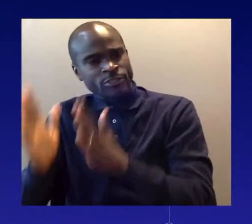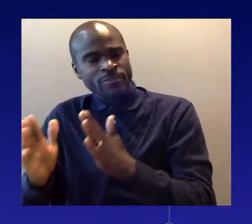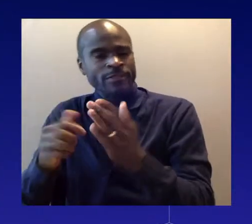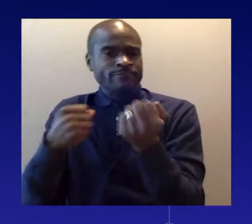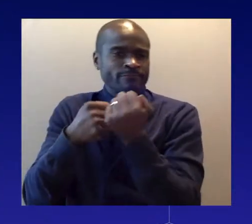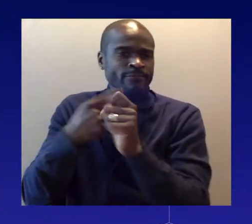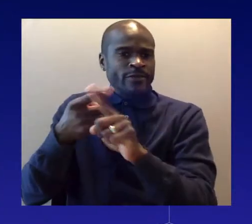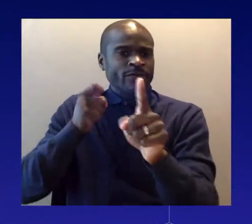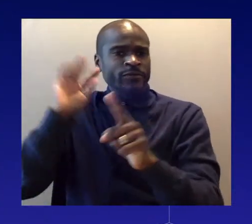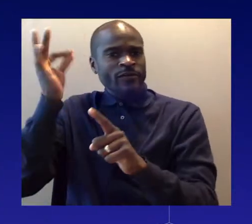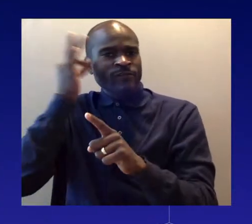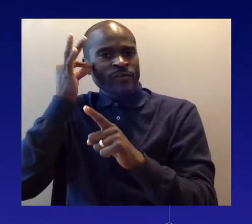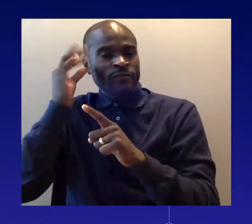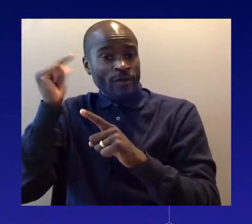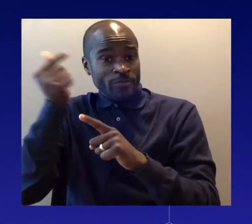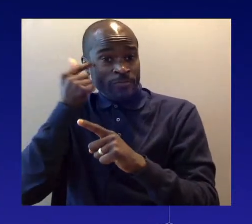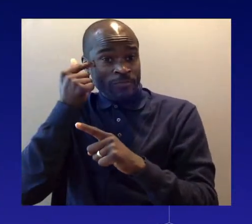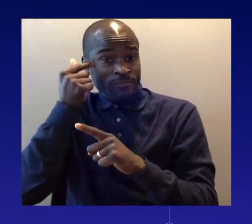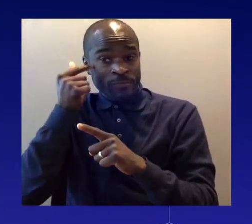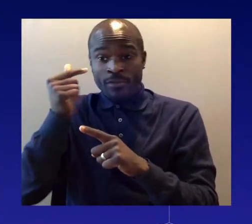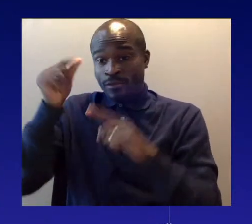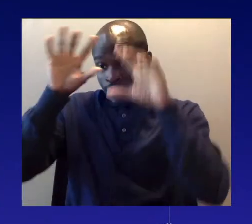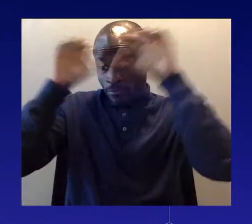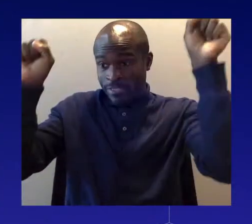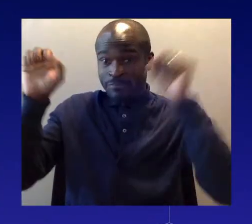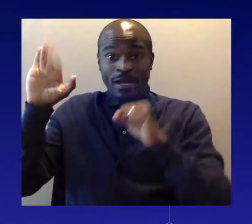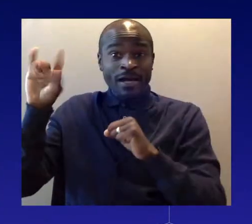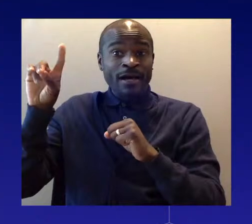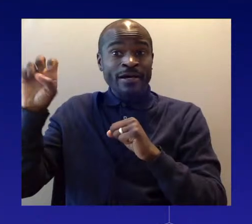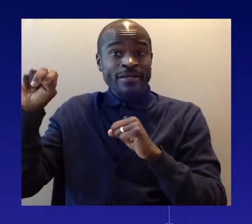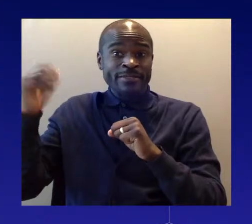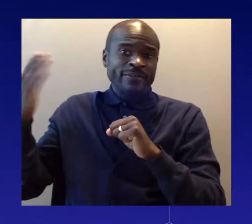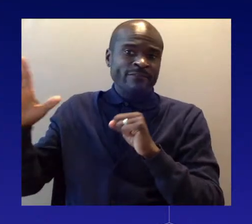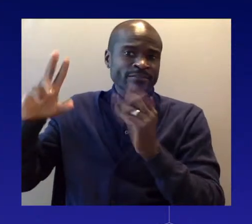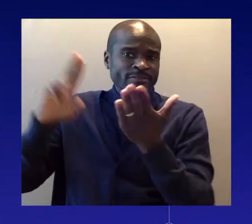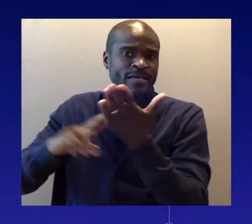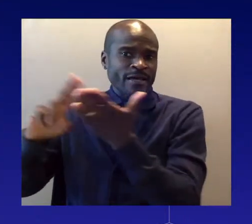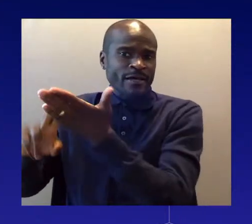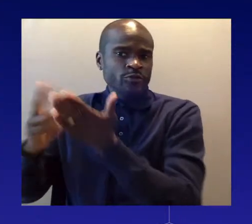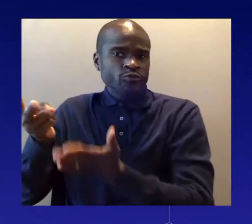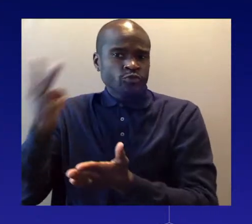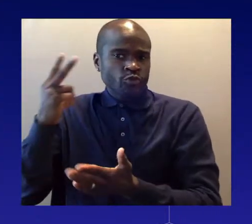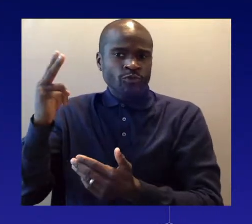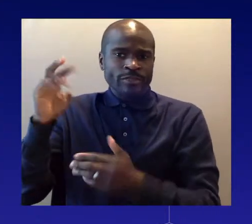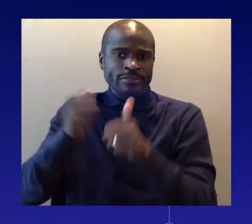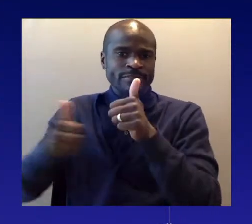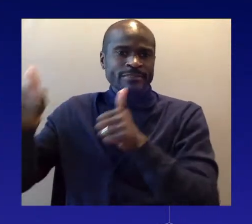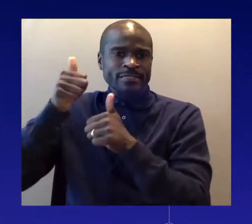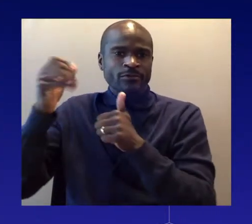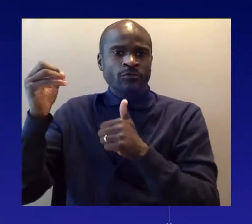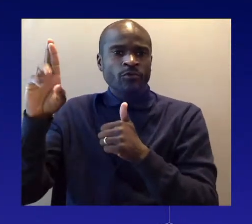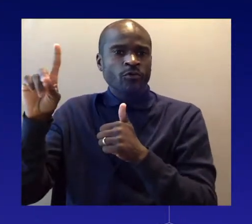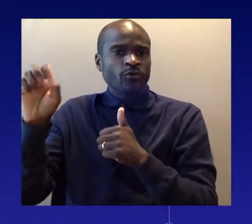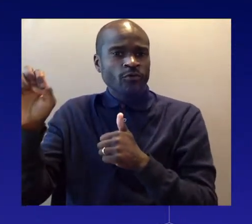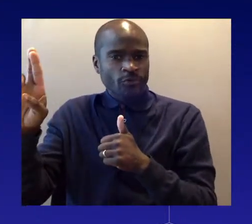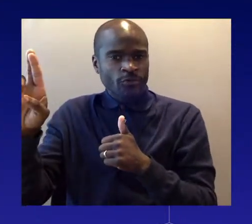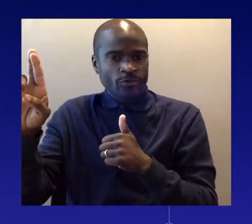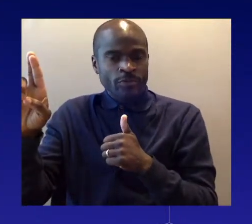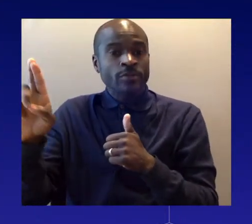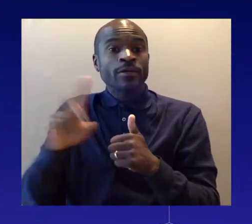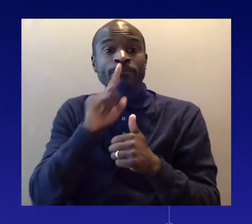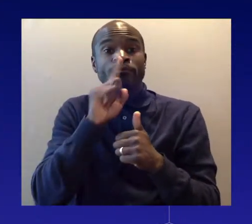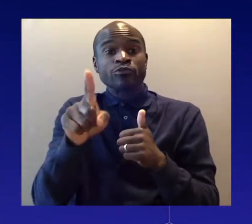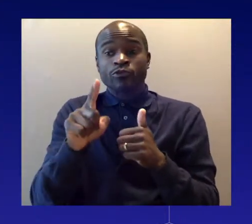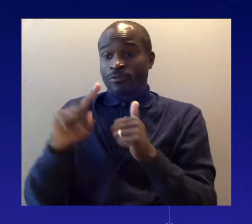signed 2 executive orders to build equity into the everyday business and operations of government and continue